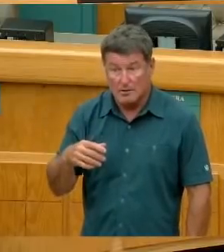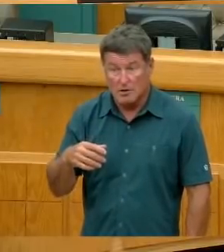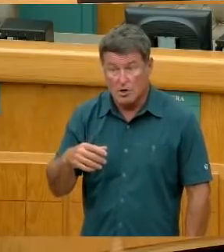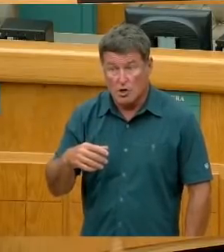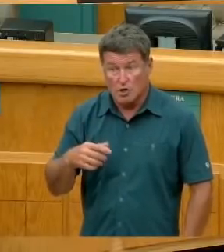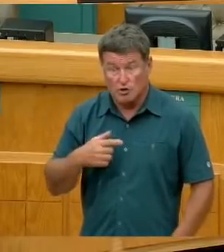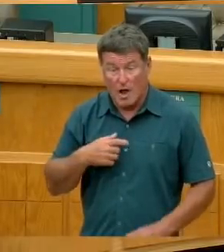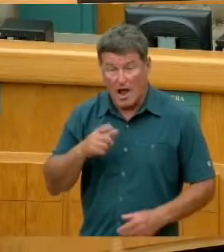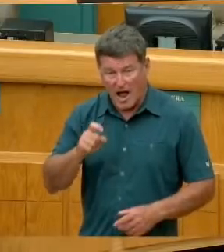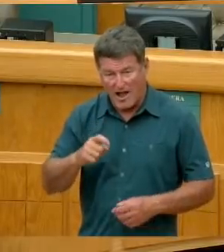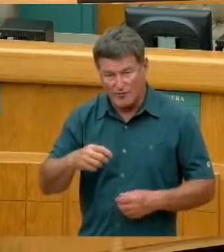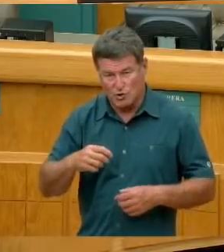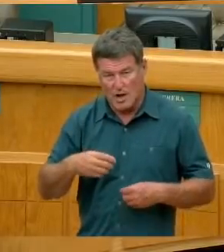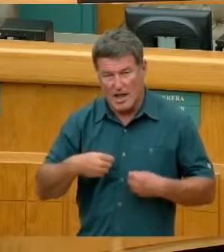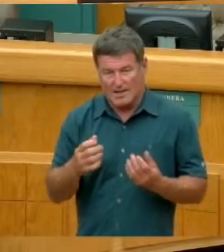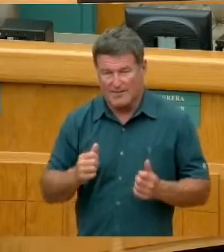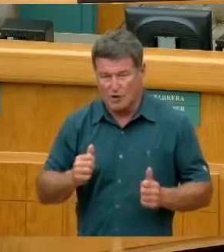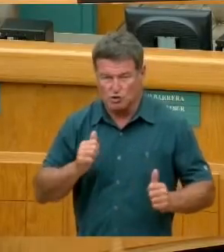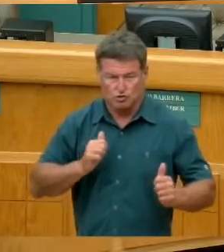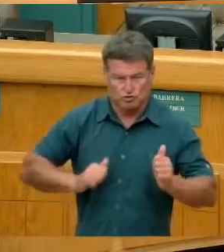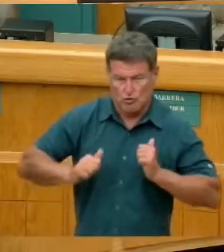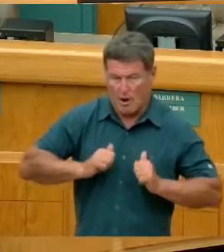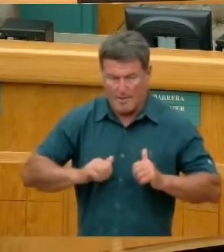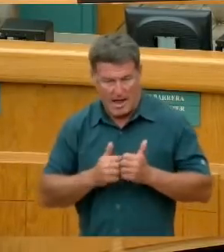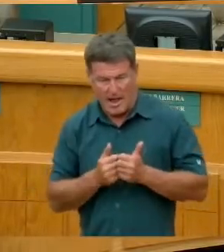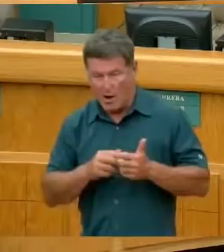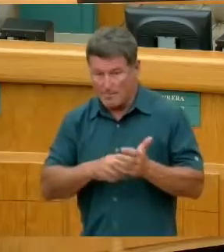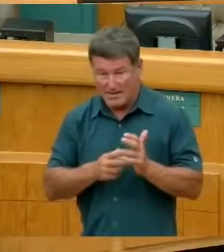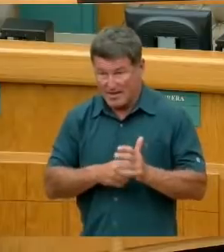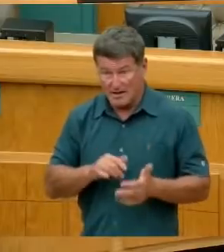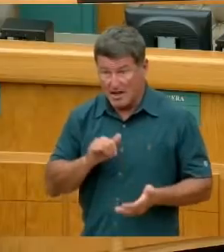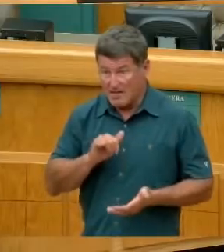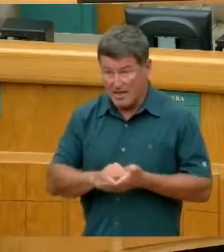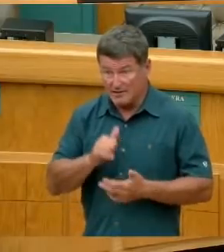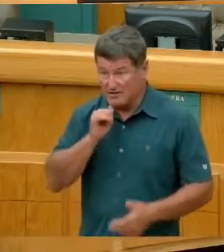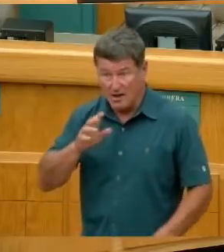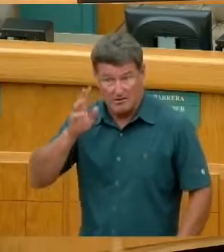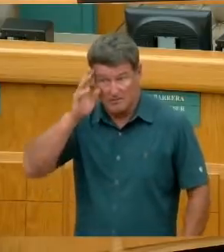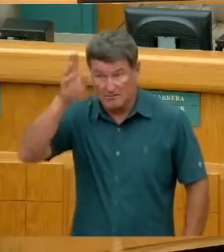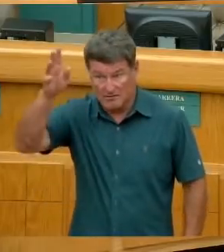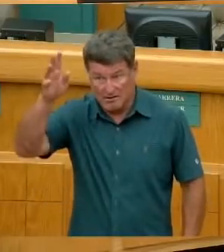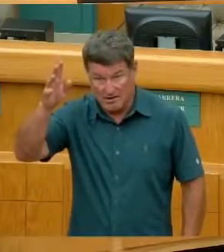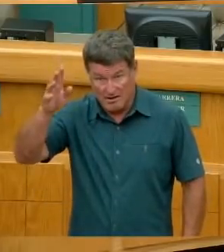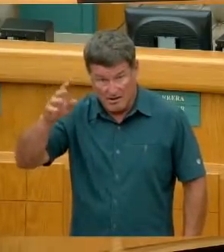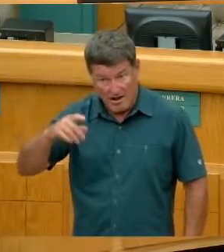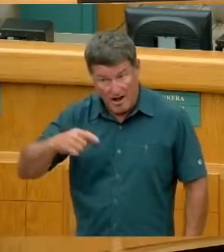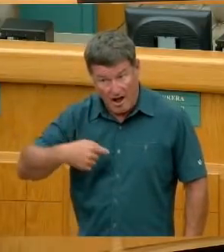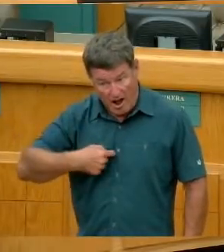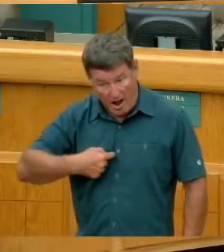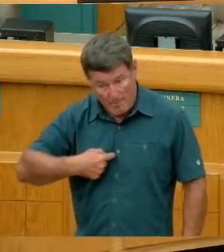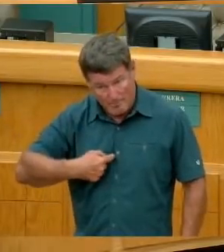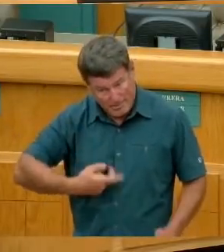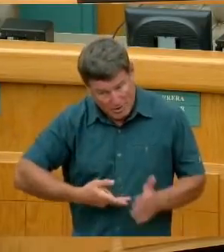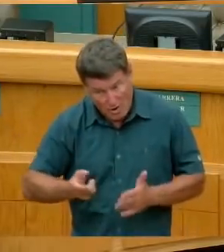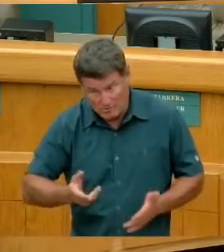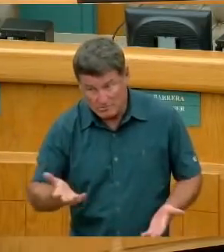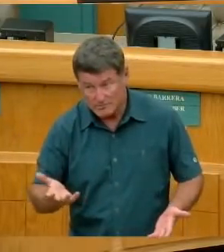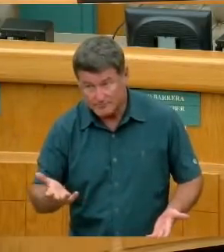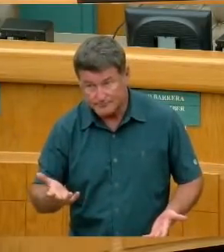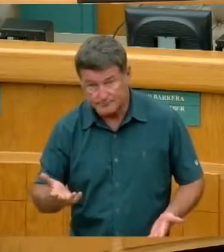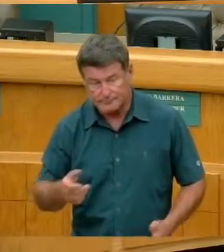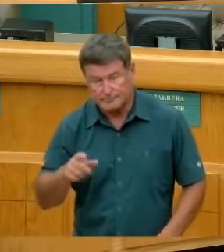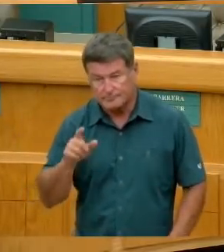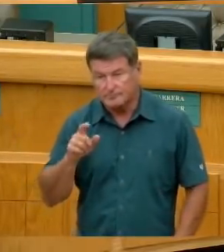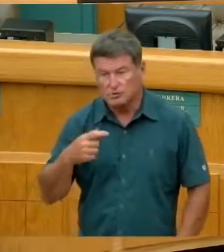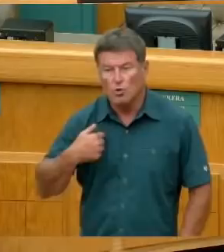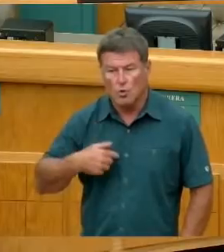I think that for me to be dramatic about how I approach it is not hyperbole. It's honesty. And